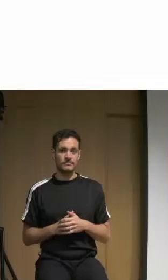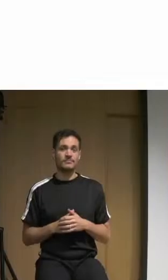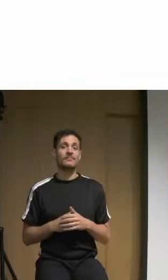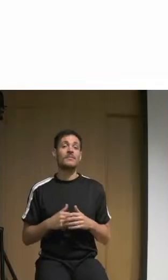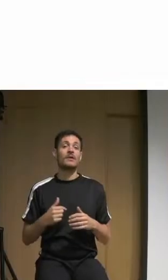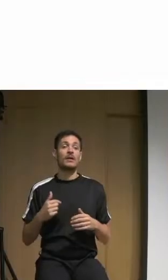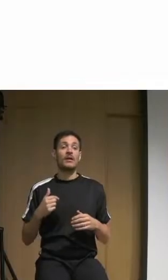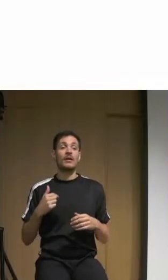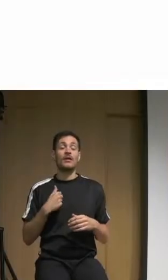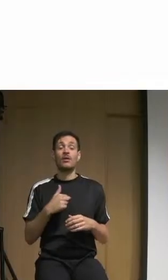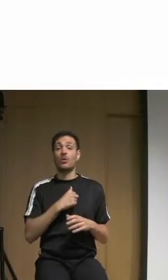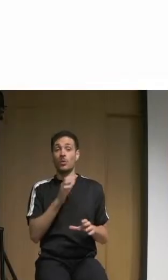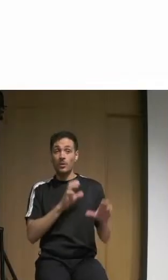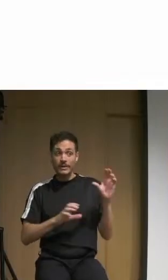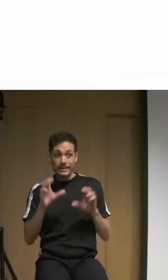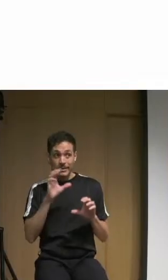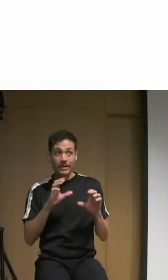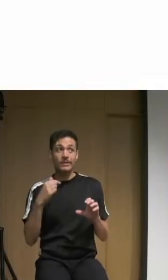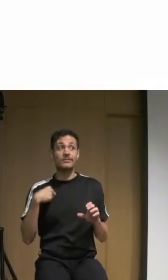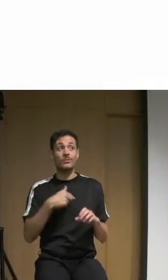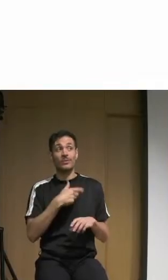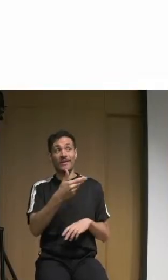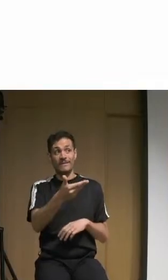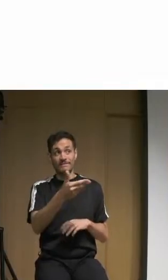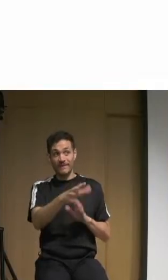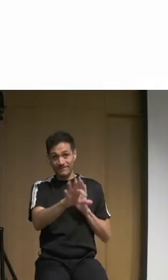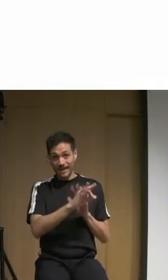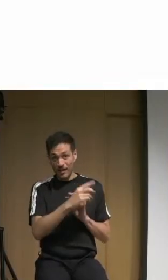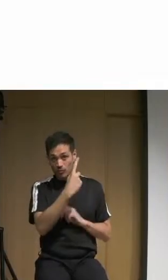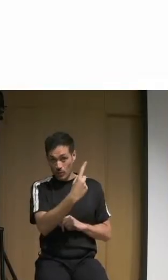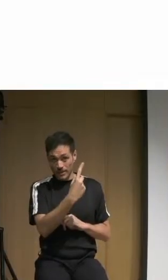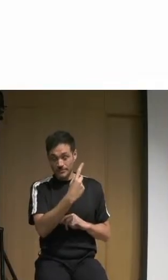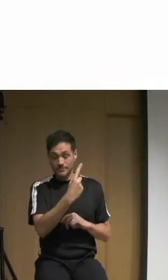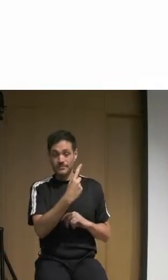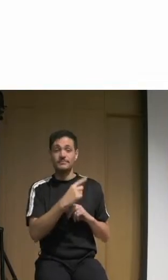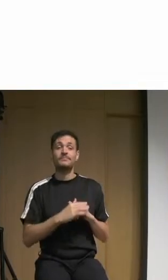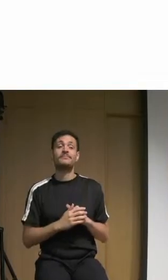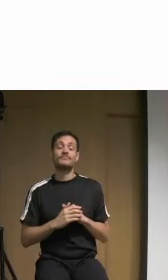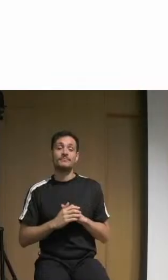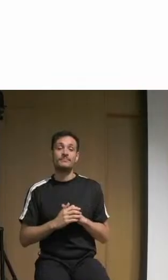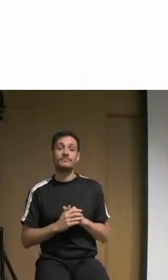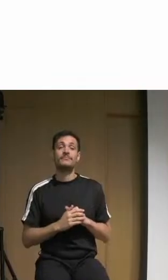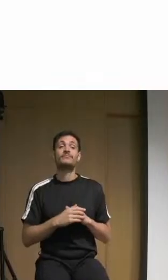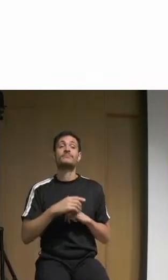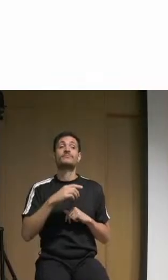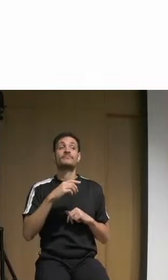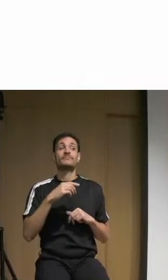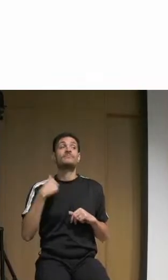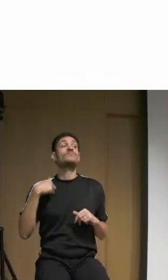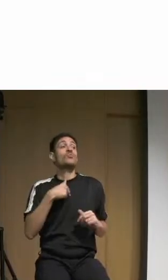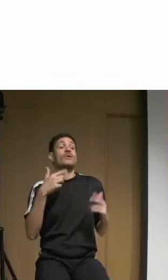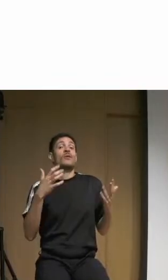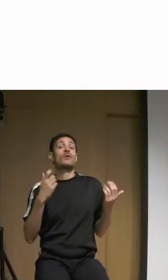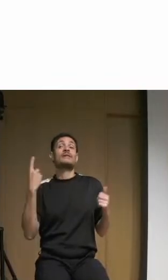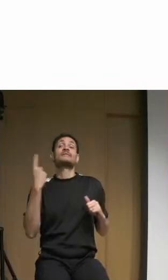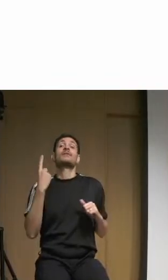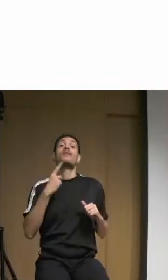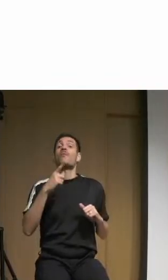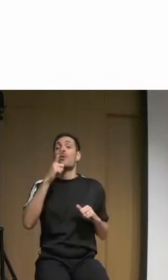we looked for a consultant. We found the consultant, and then that consultant did the sessions. We wanted someone that did not